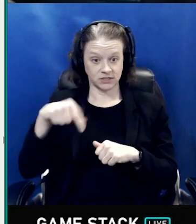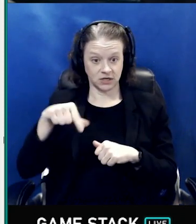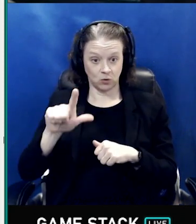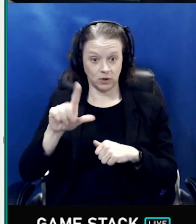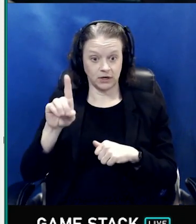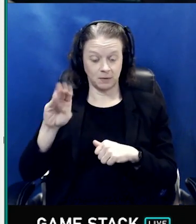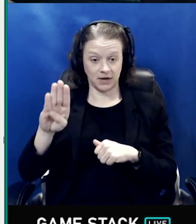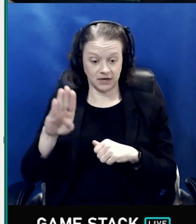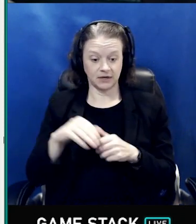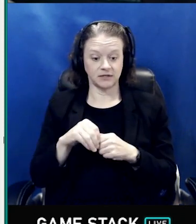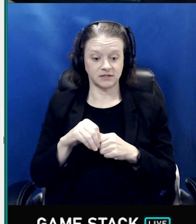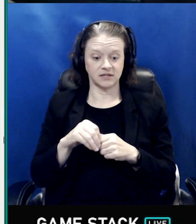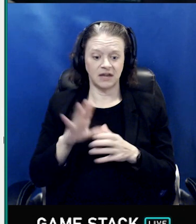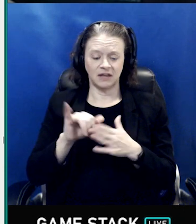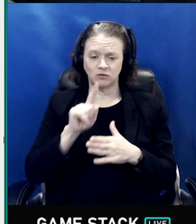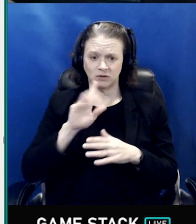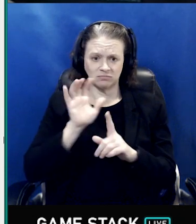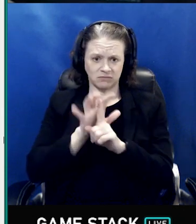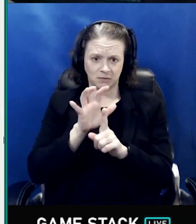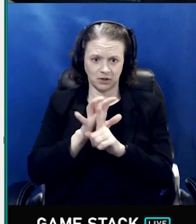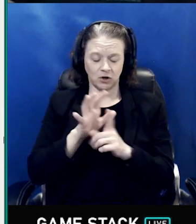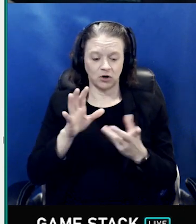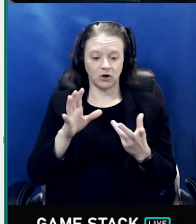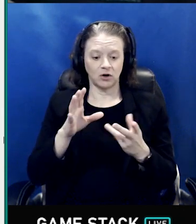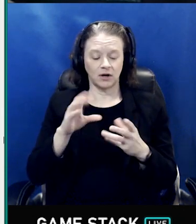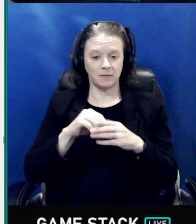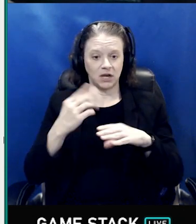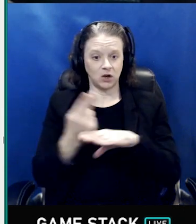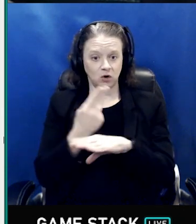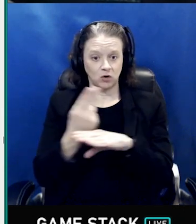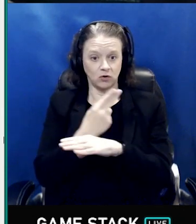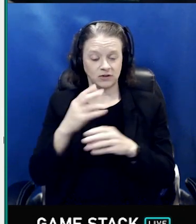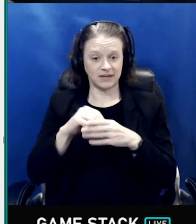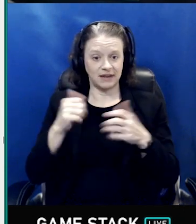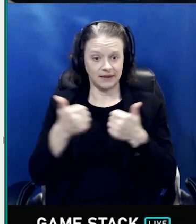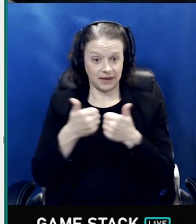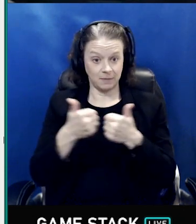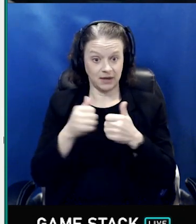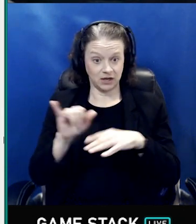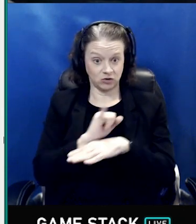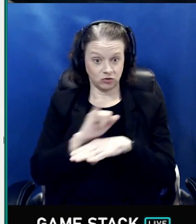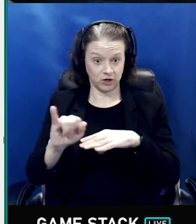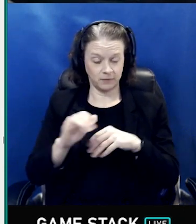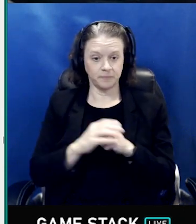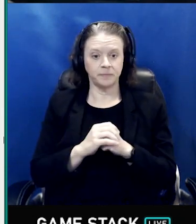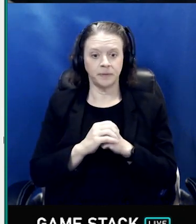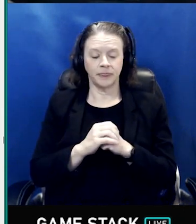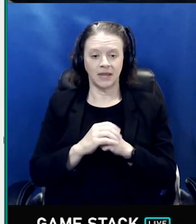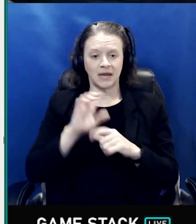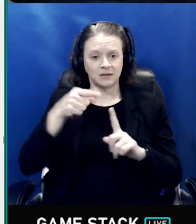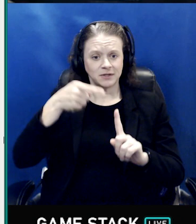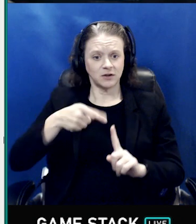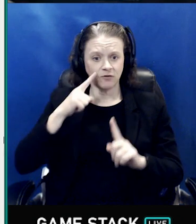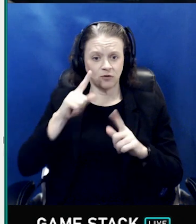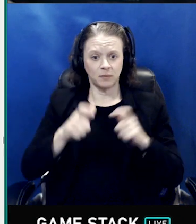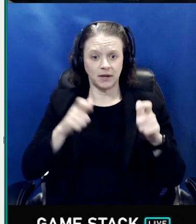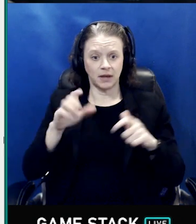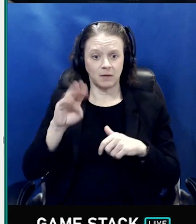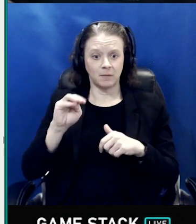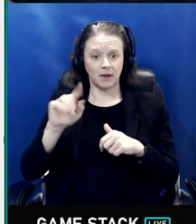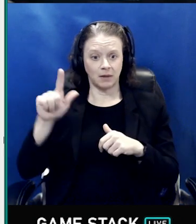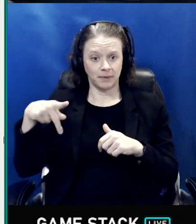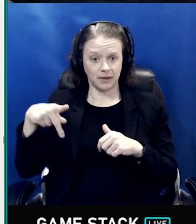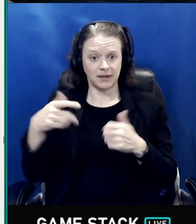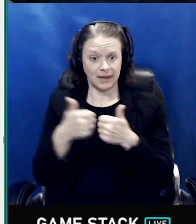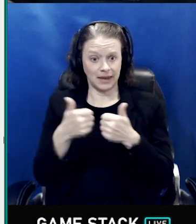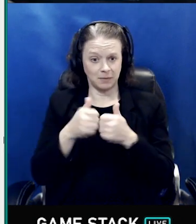is very popular and being used widely in gaming industry, especially for big MMORPG games